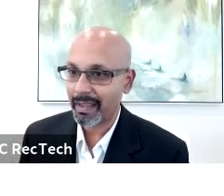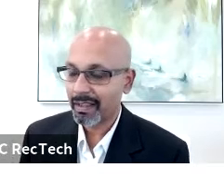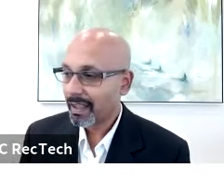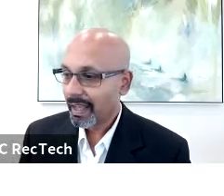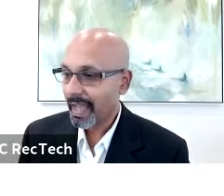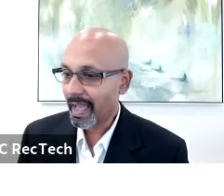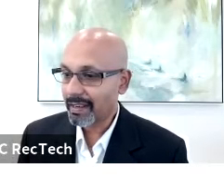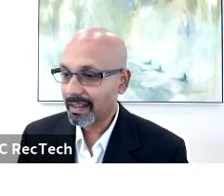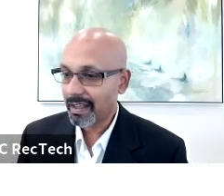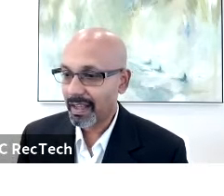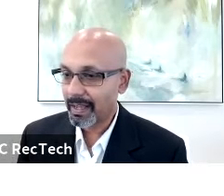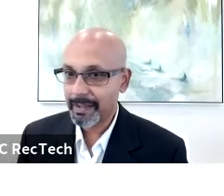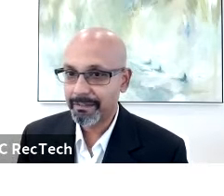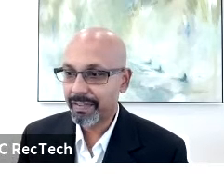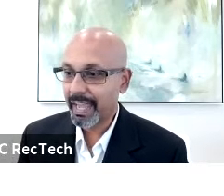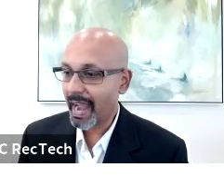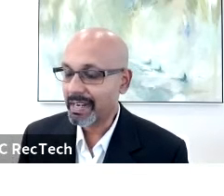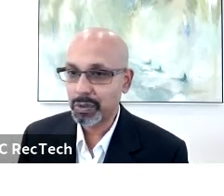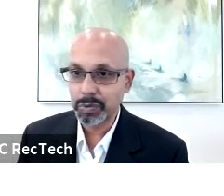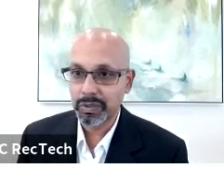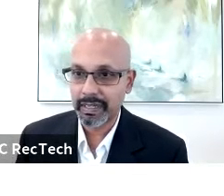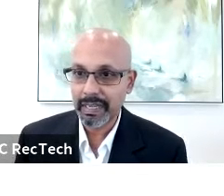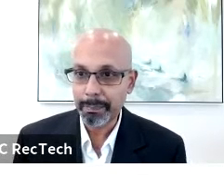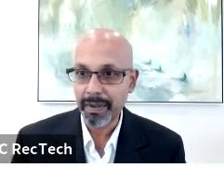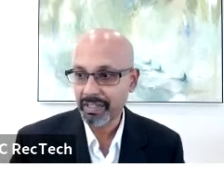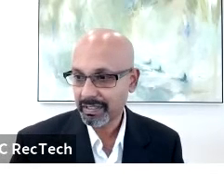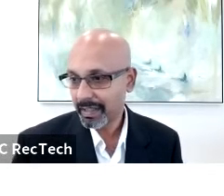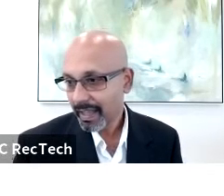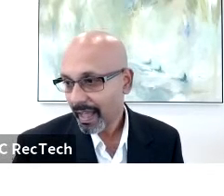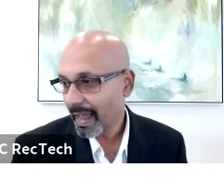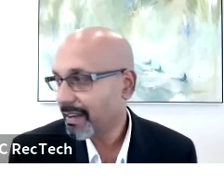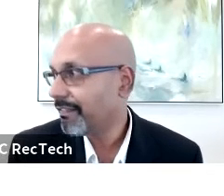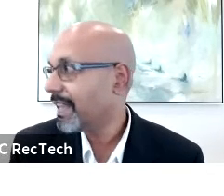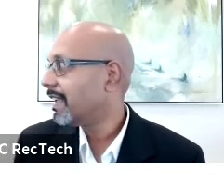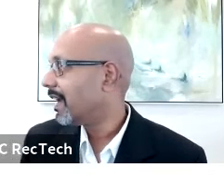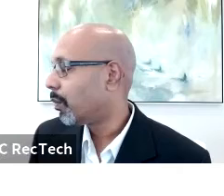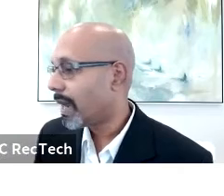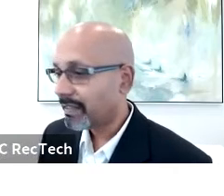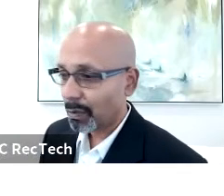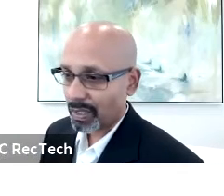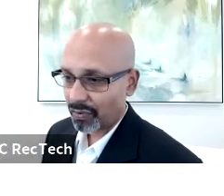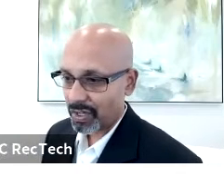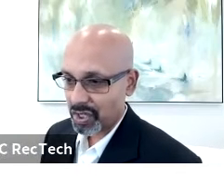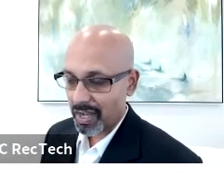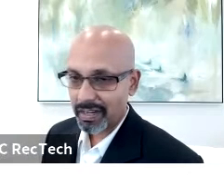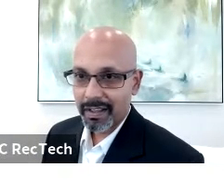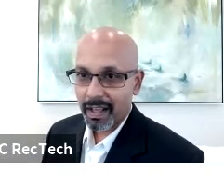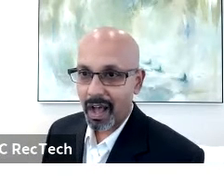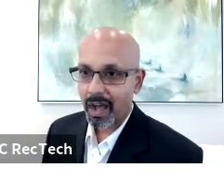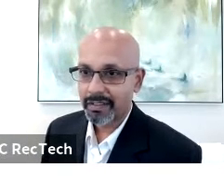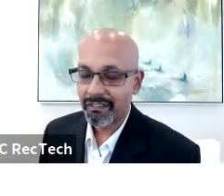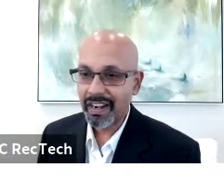open back. And we had to really pivot. And one thing was for